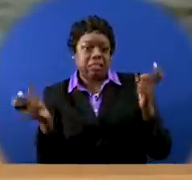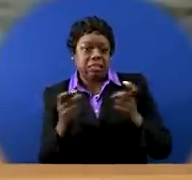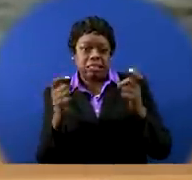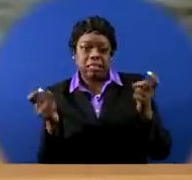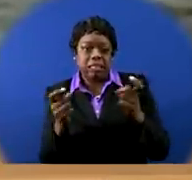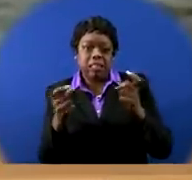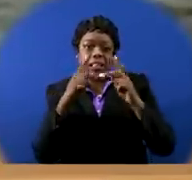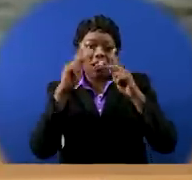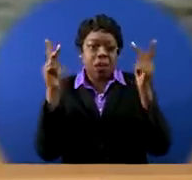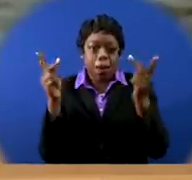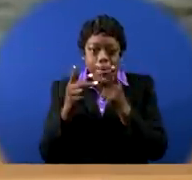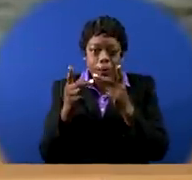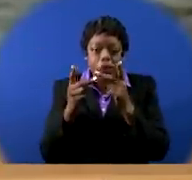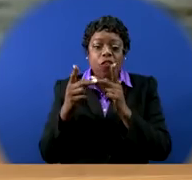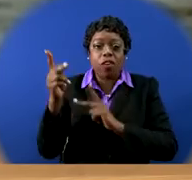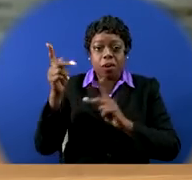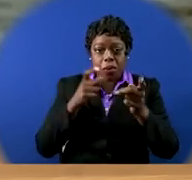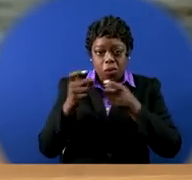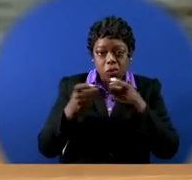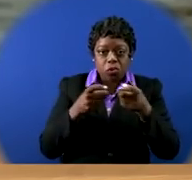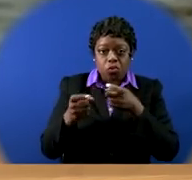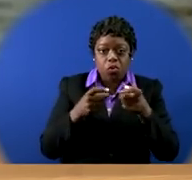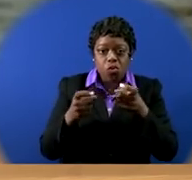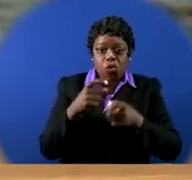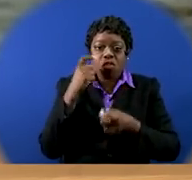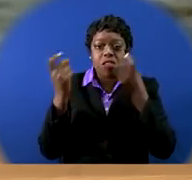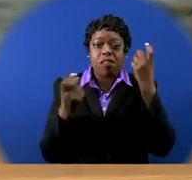to handle the sinfulness of all of us.